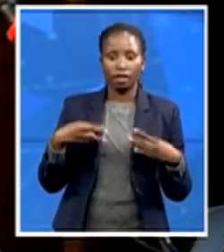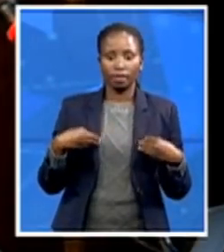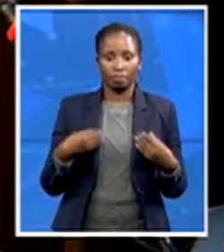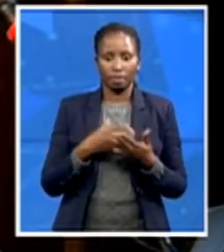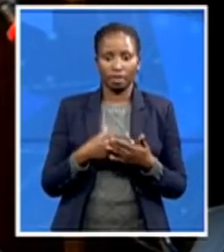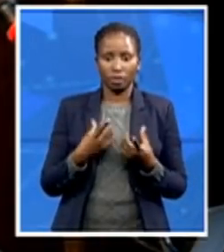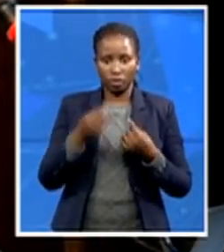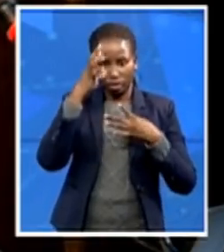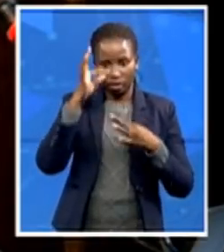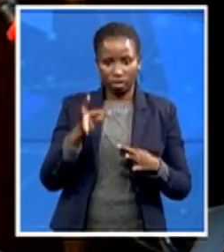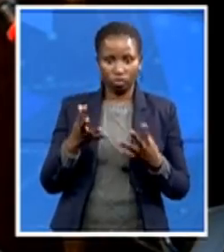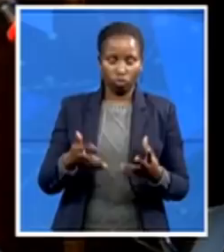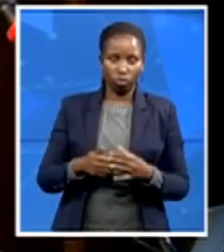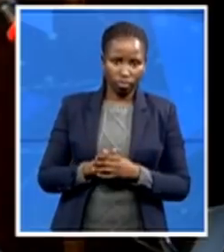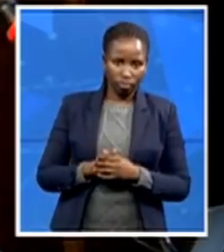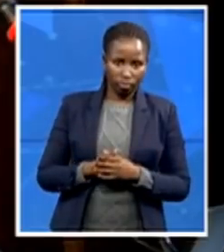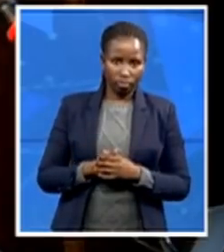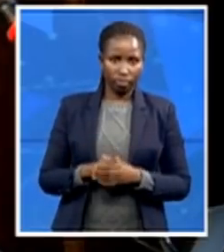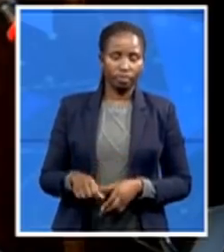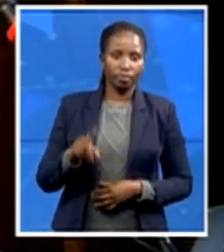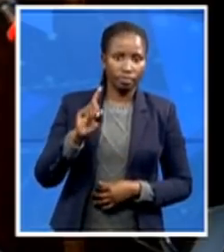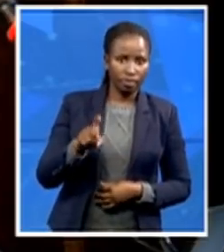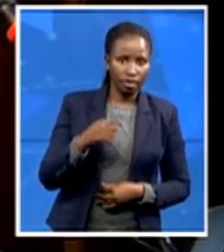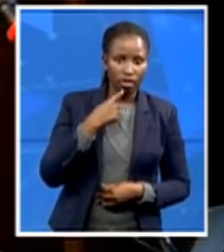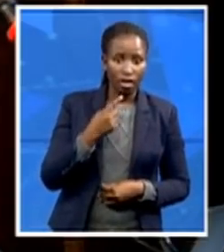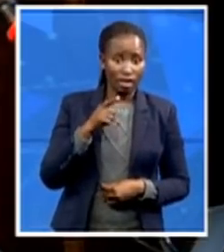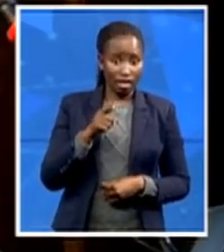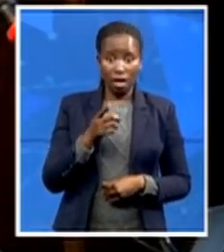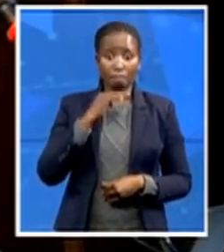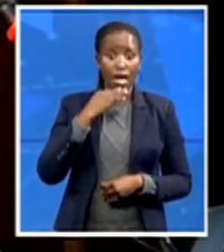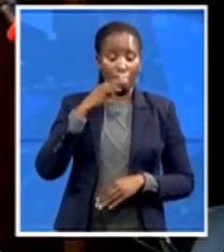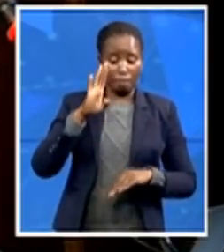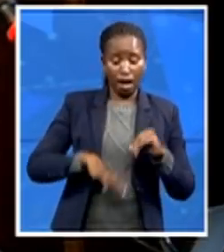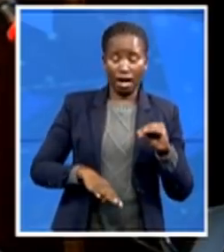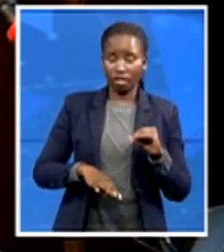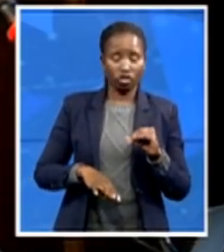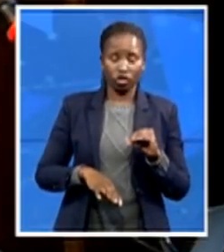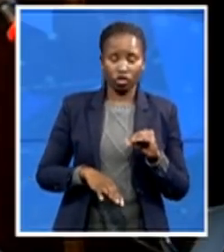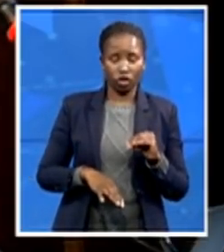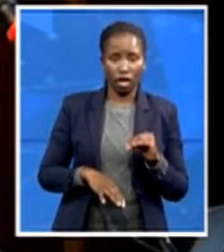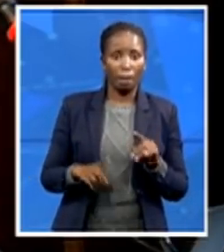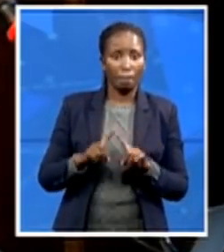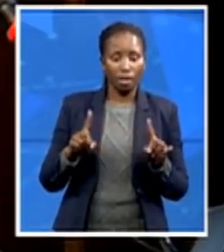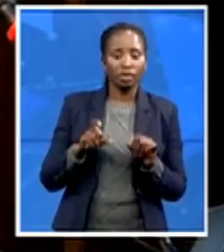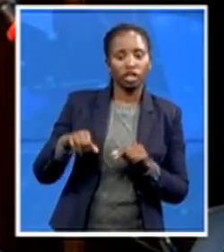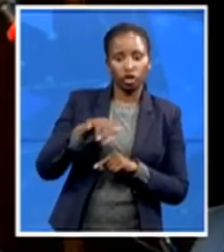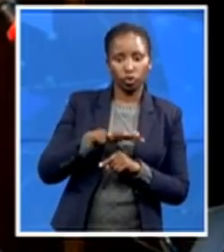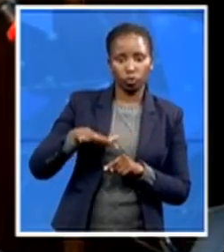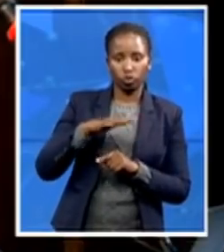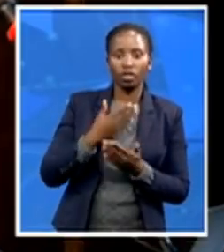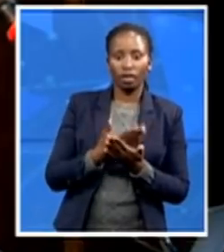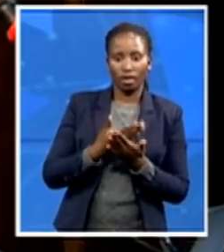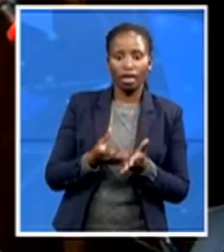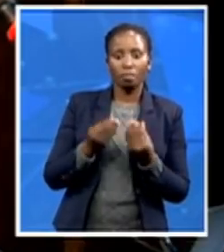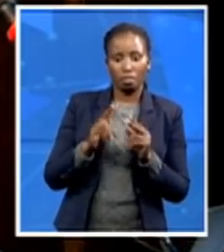is not a punishment. The situation would have been different if the applicant was out on bail